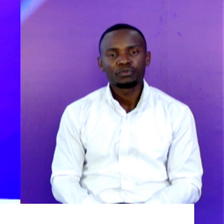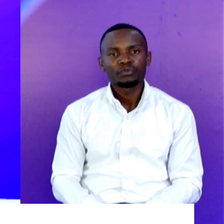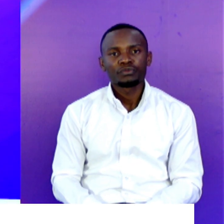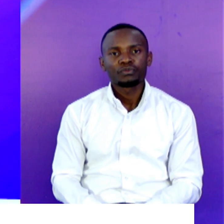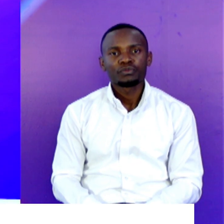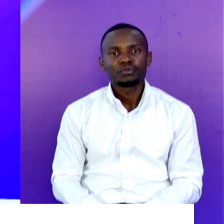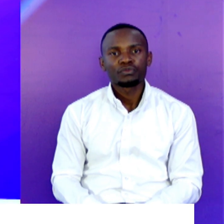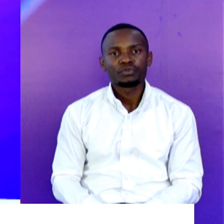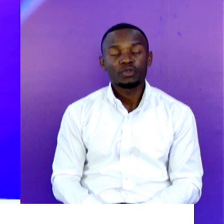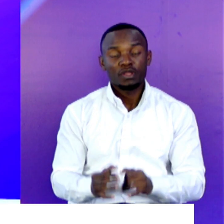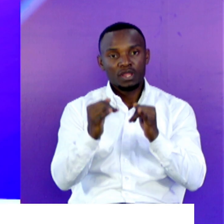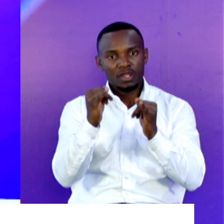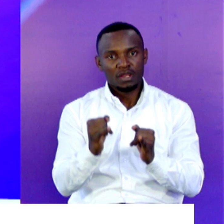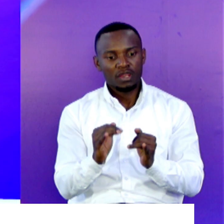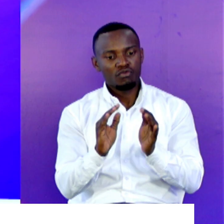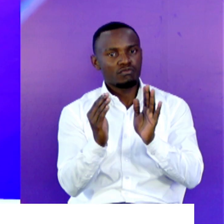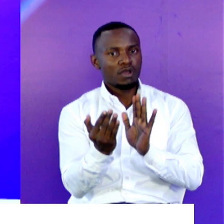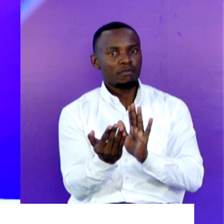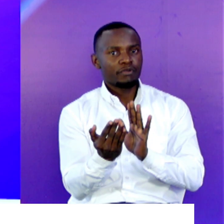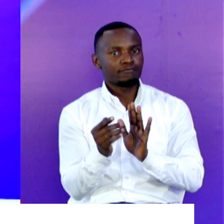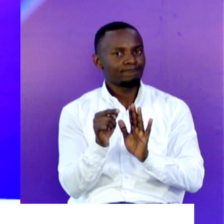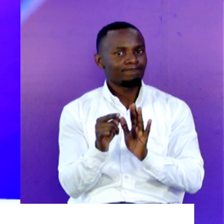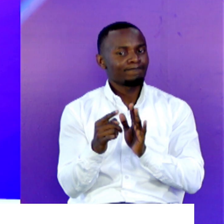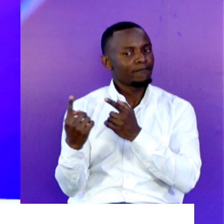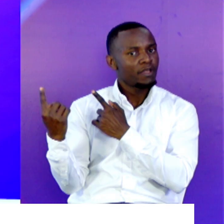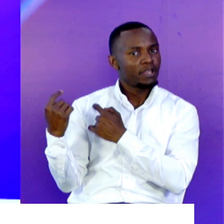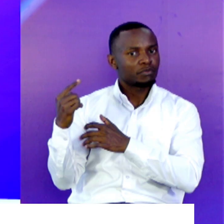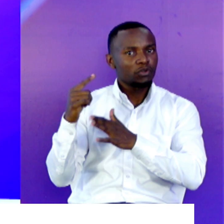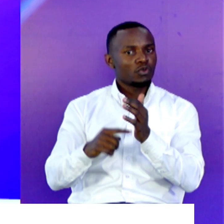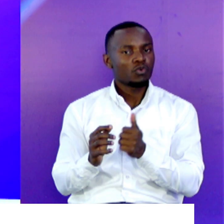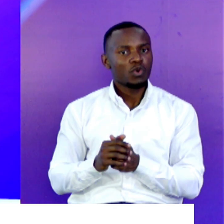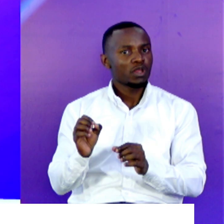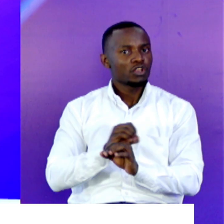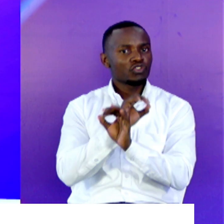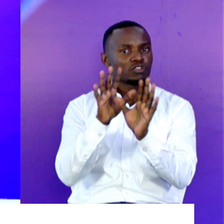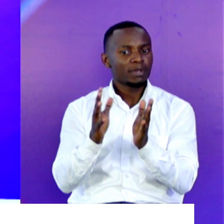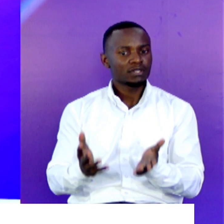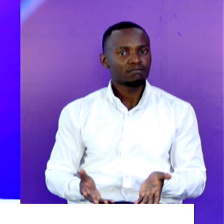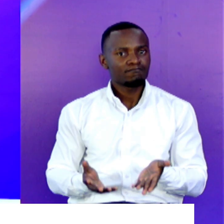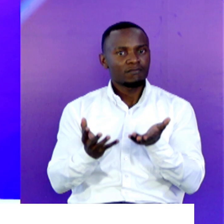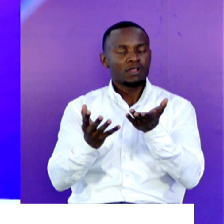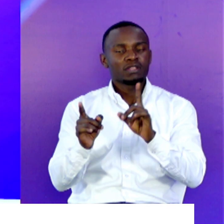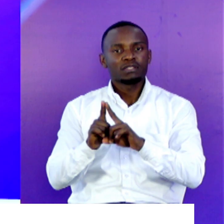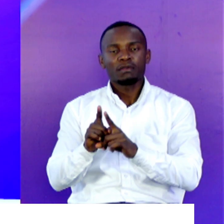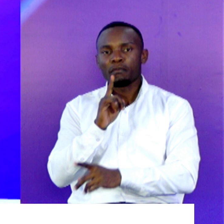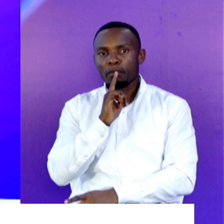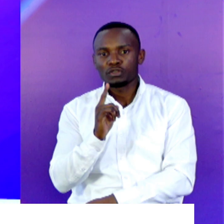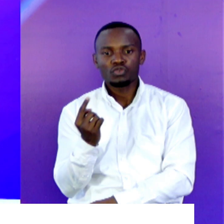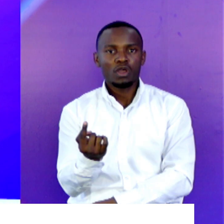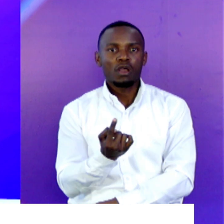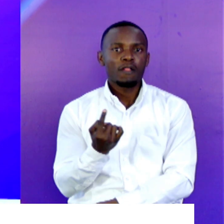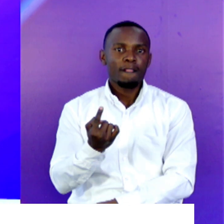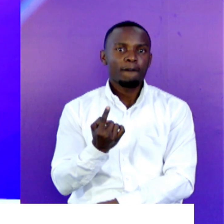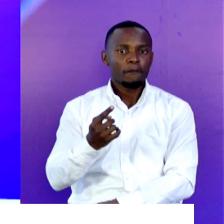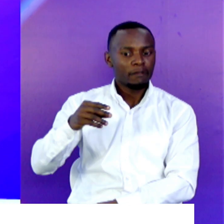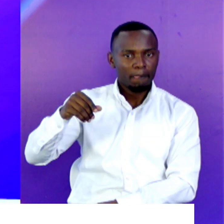The new approach is expected to enhance transparency and ensure that only